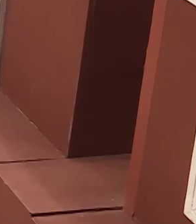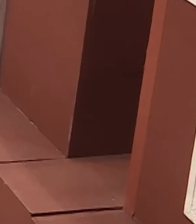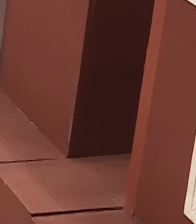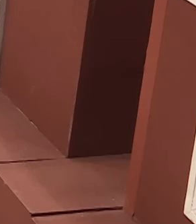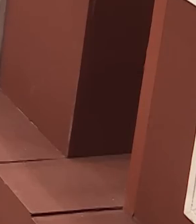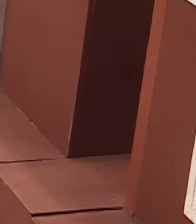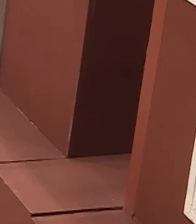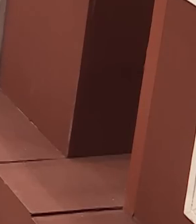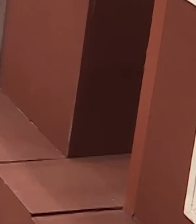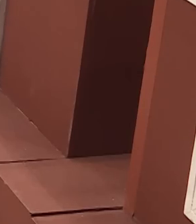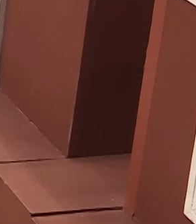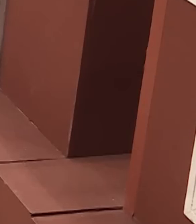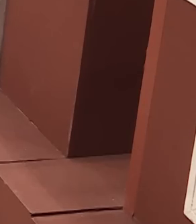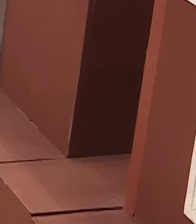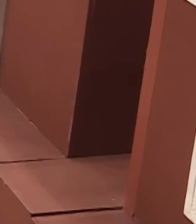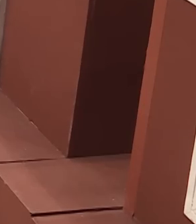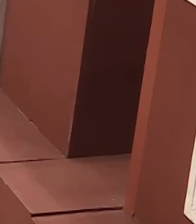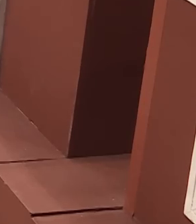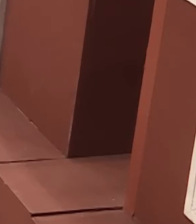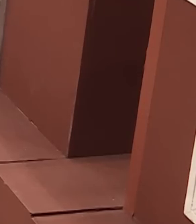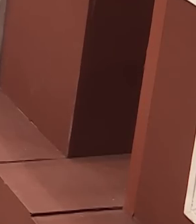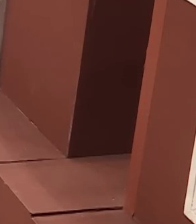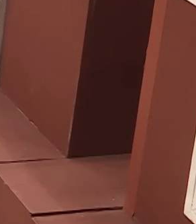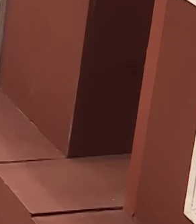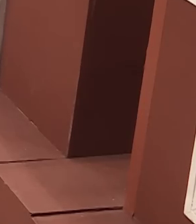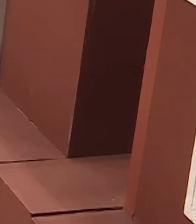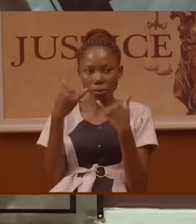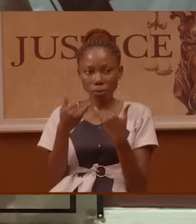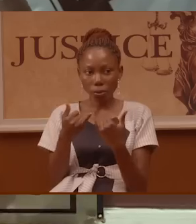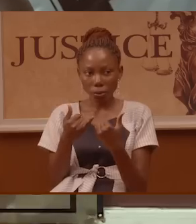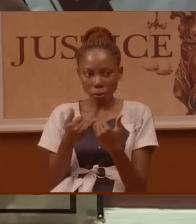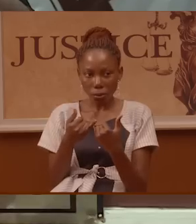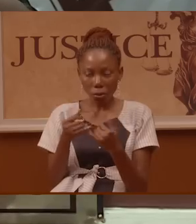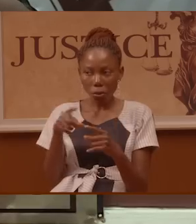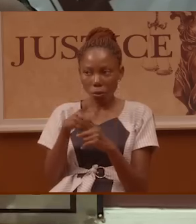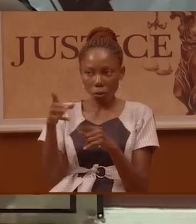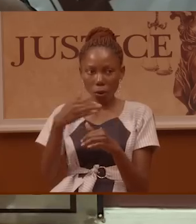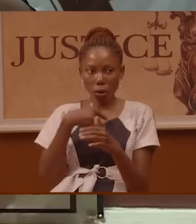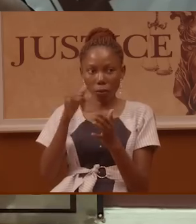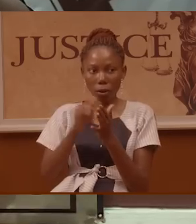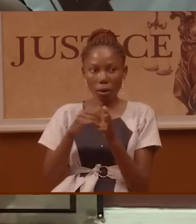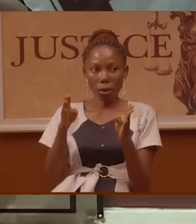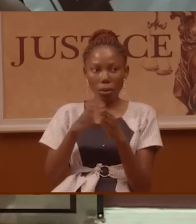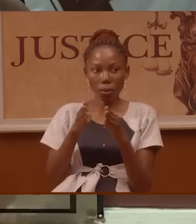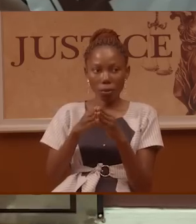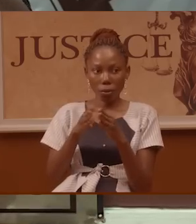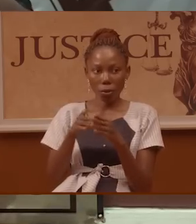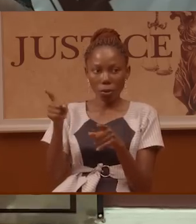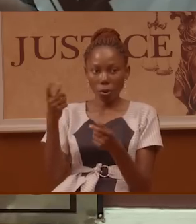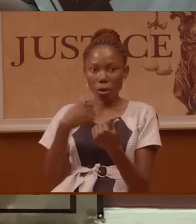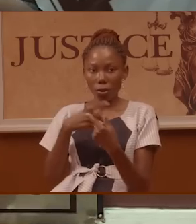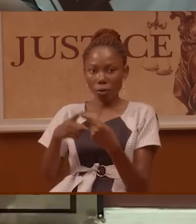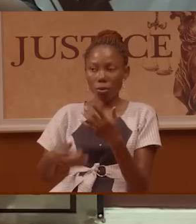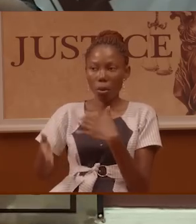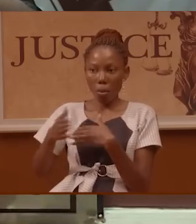together and discuss the way forward. Yes, ma'am. Now, when you have that meeting, you have to report